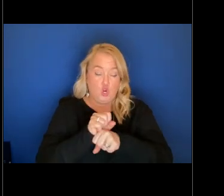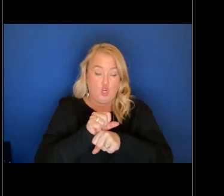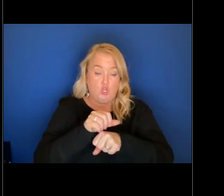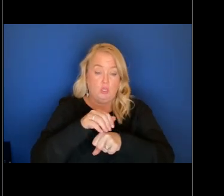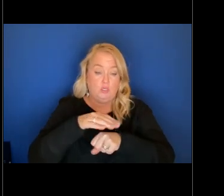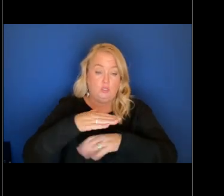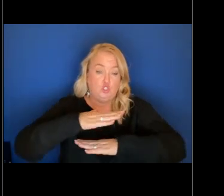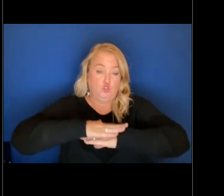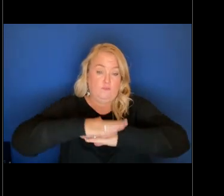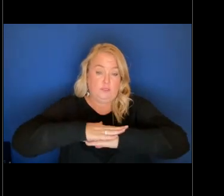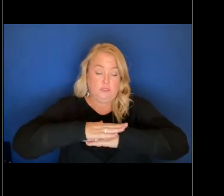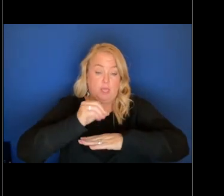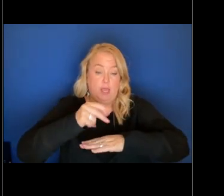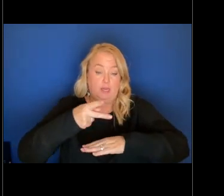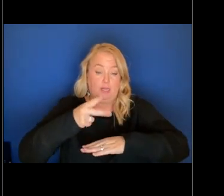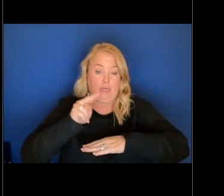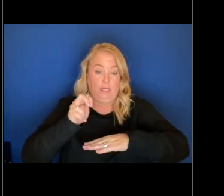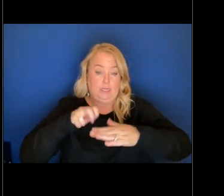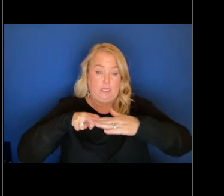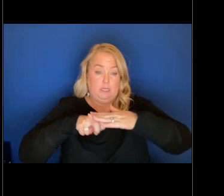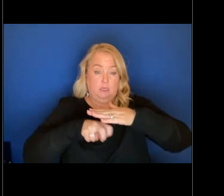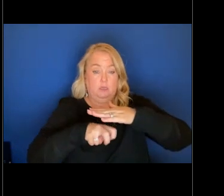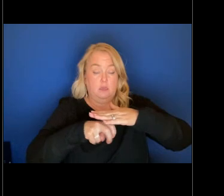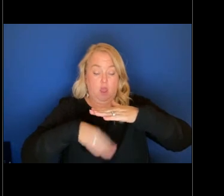or knee space below countertops.